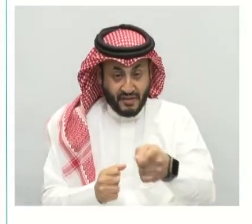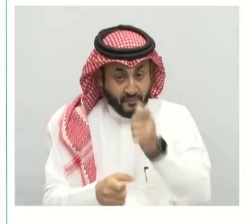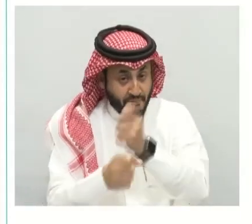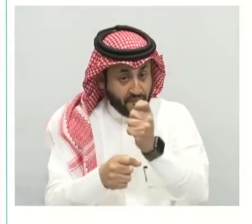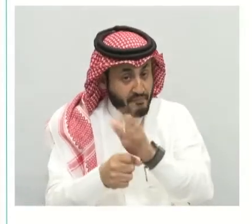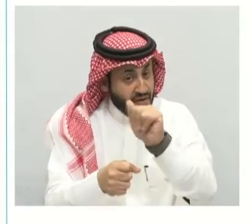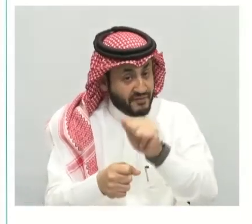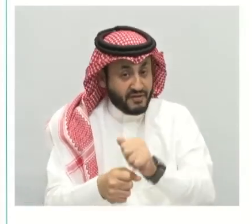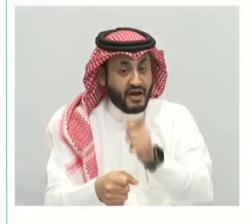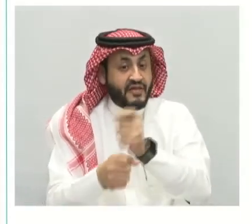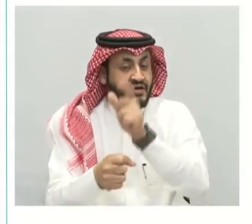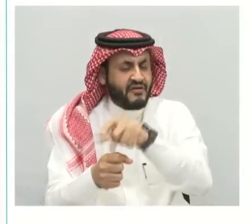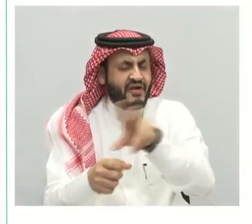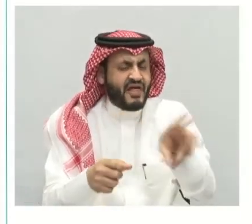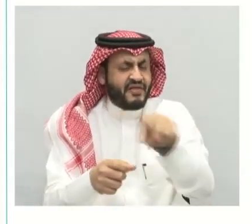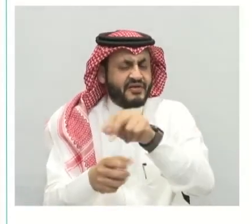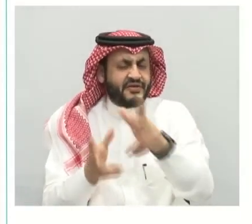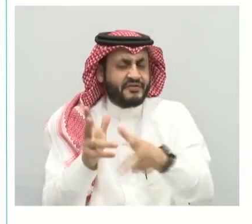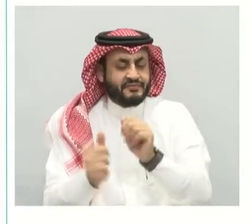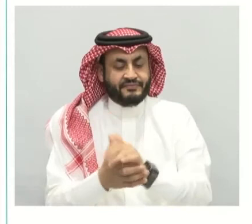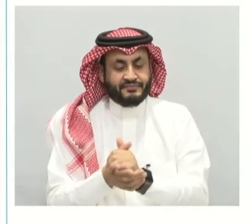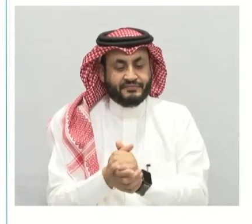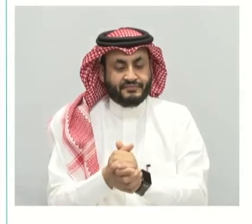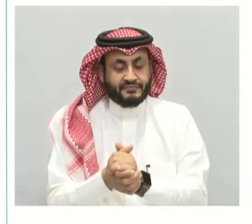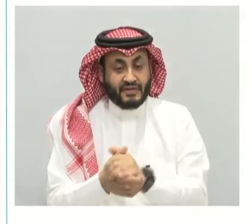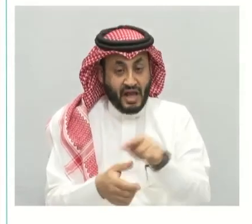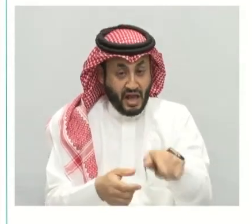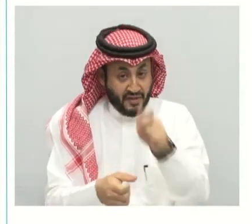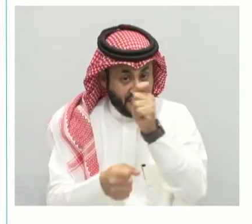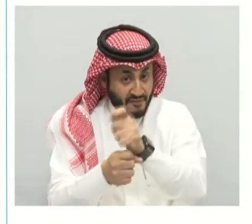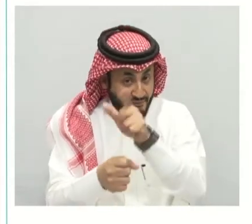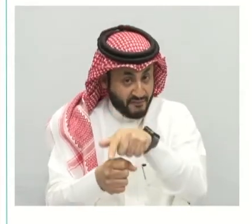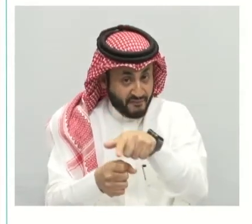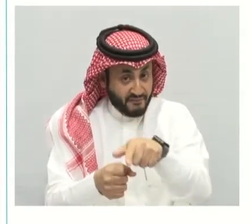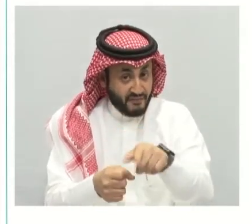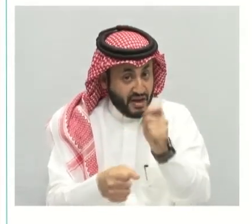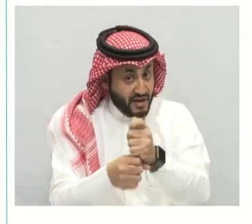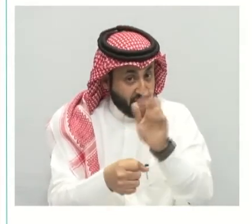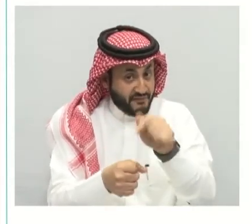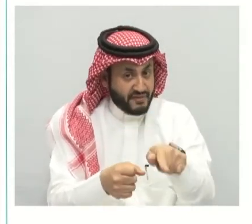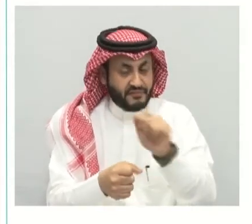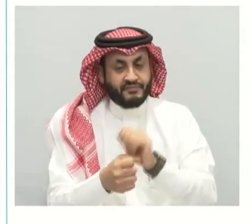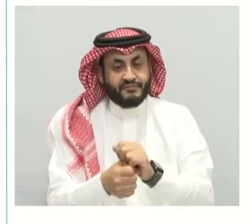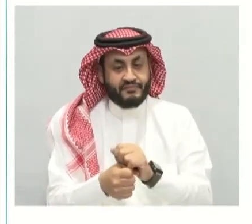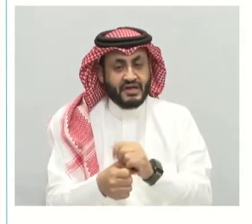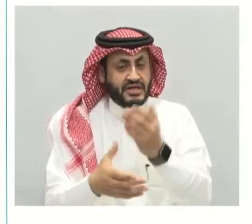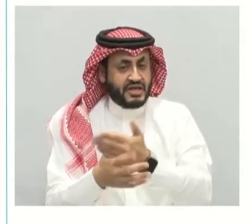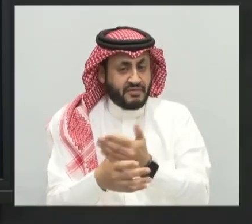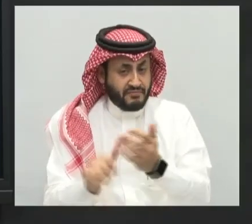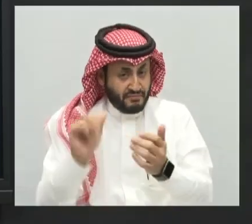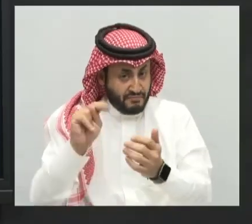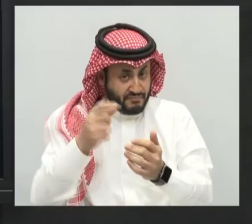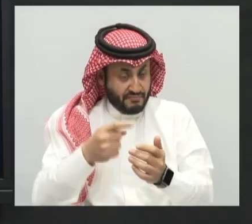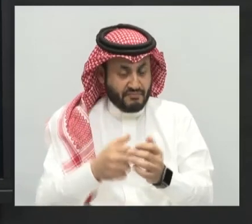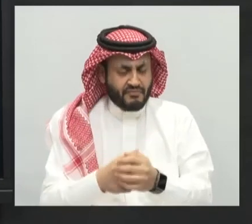playing basketball. So playing here is a noun and not a verb. A verb in this sentence was spend. And you remember that